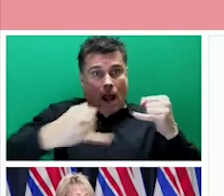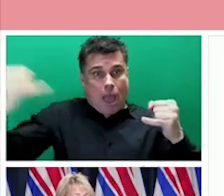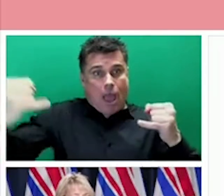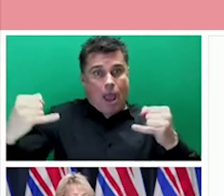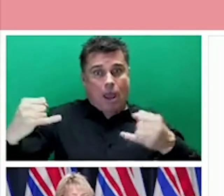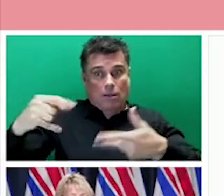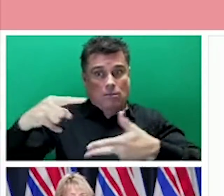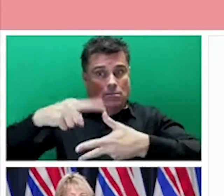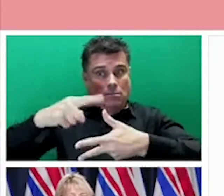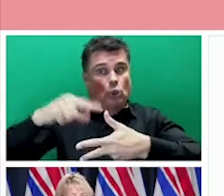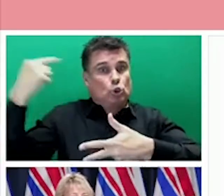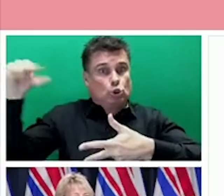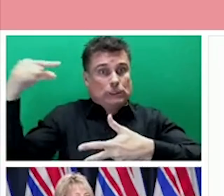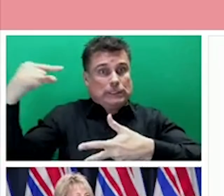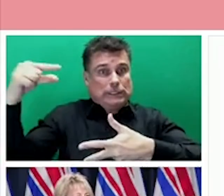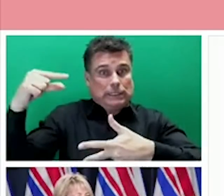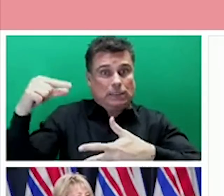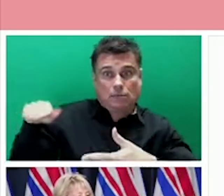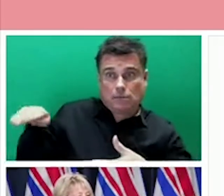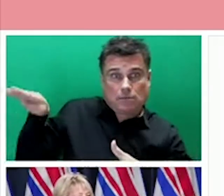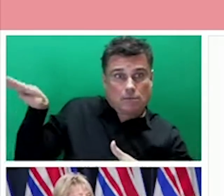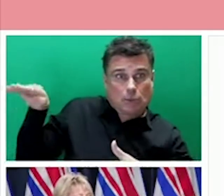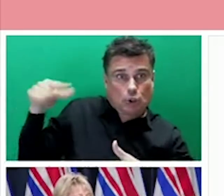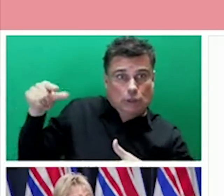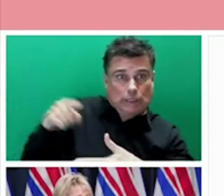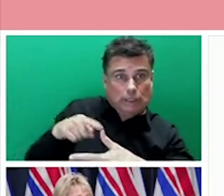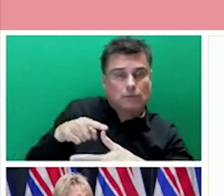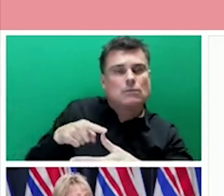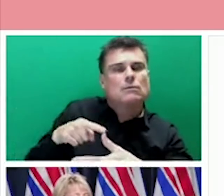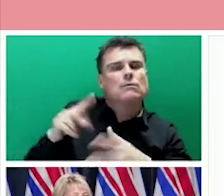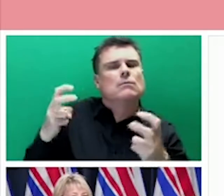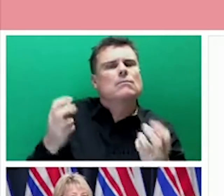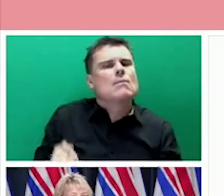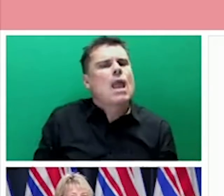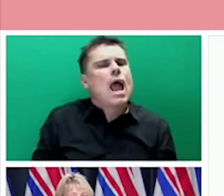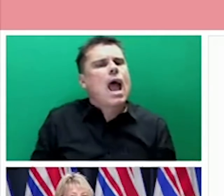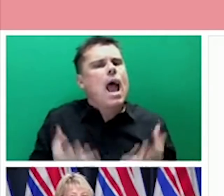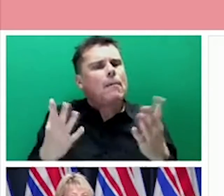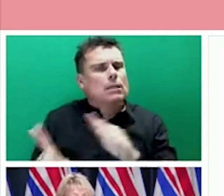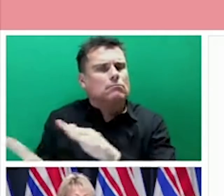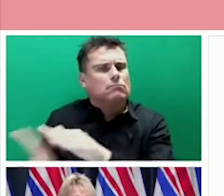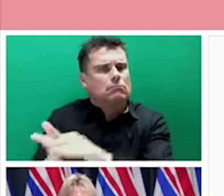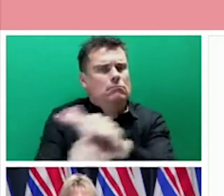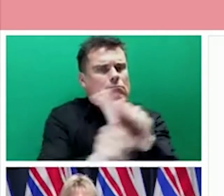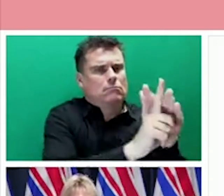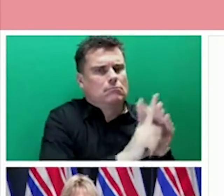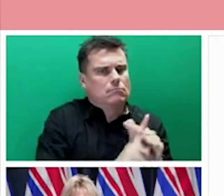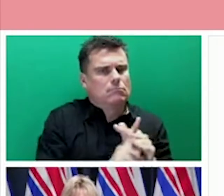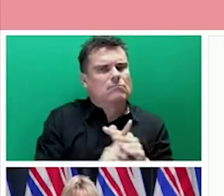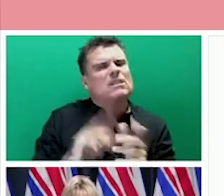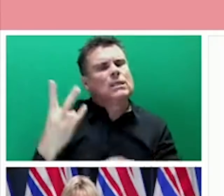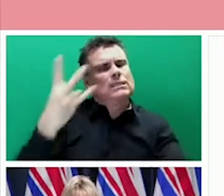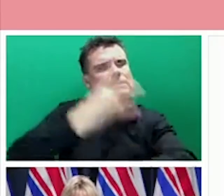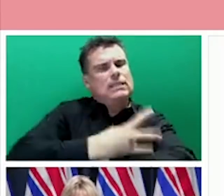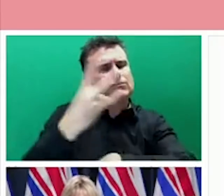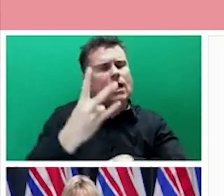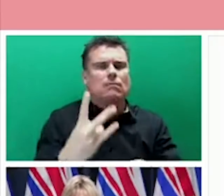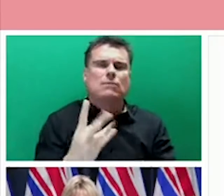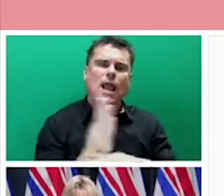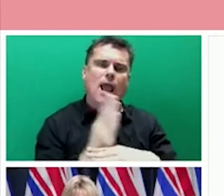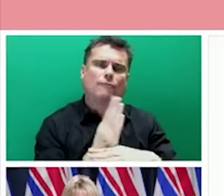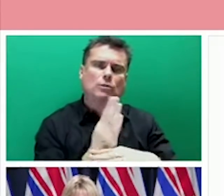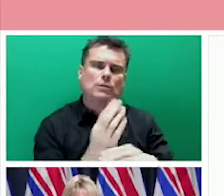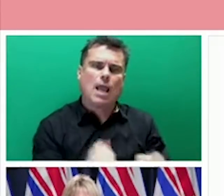7-day rolling average. So we report them every day, but it levels out those peaks and valleys that have to do with when tests